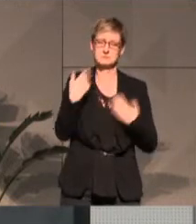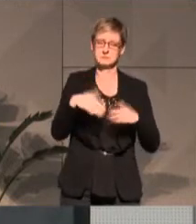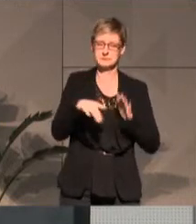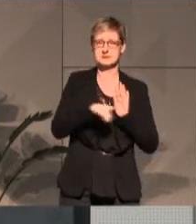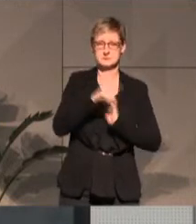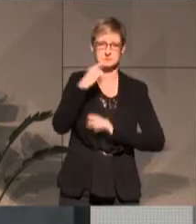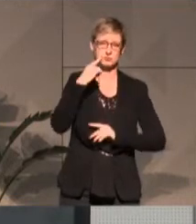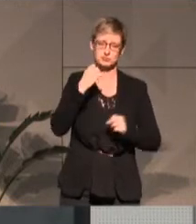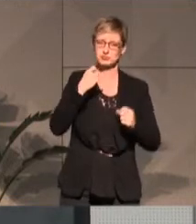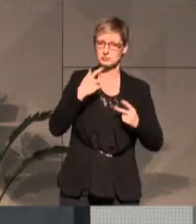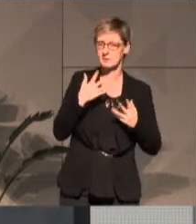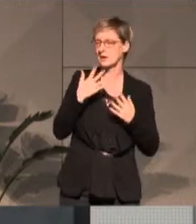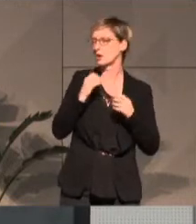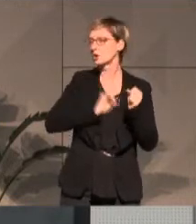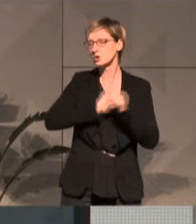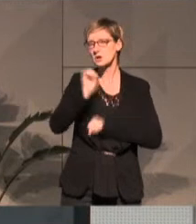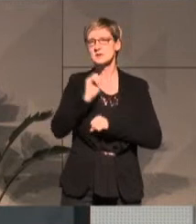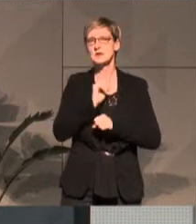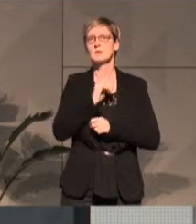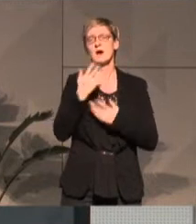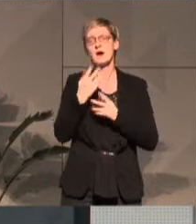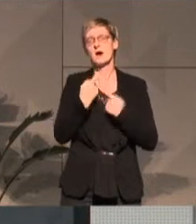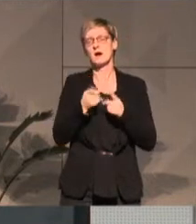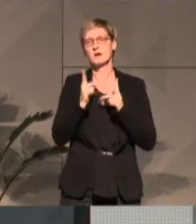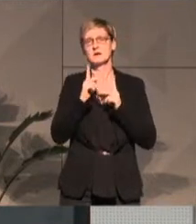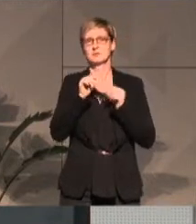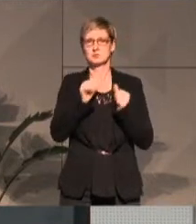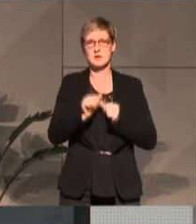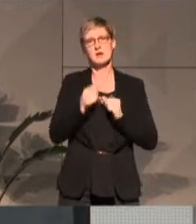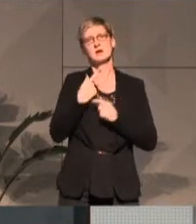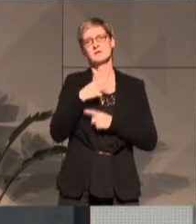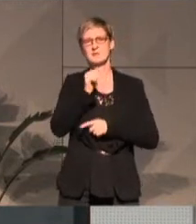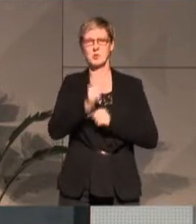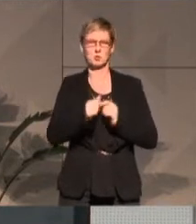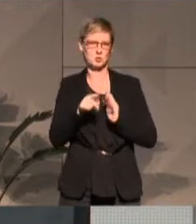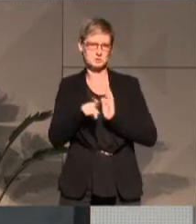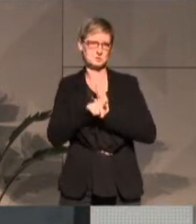this is a very negative scenario. But there's an uncertainty factor of 3.